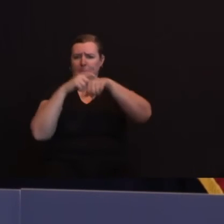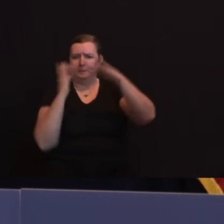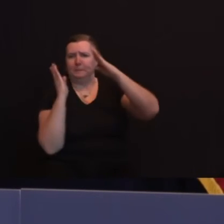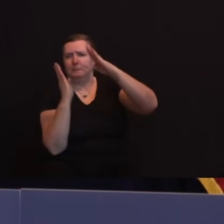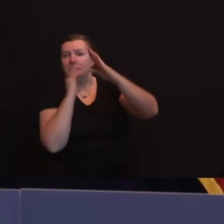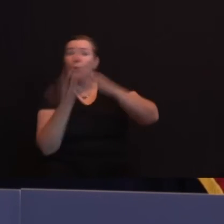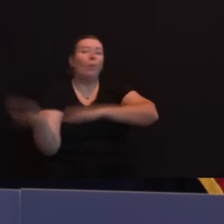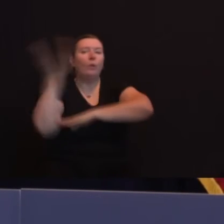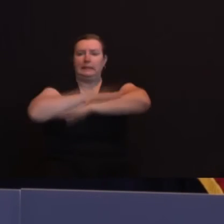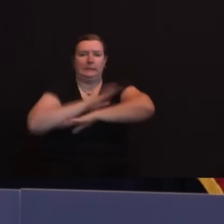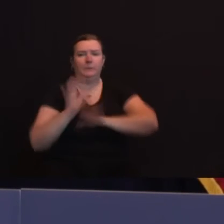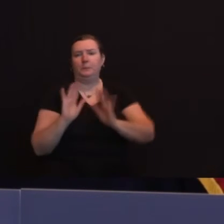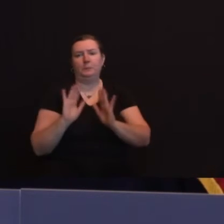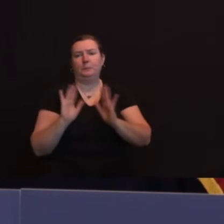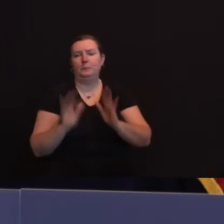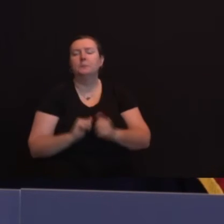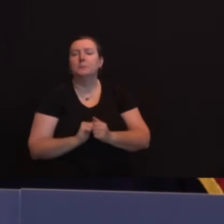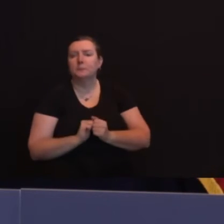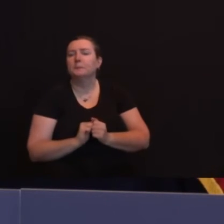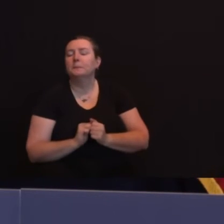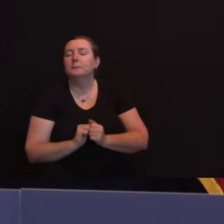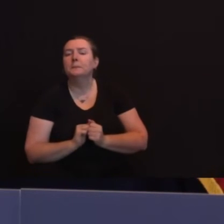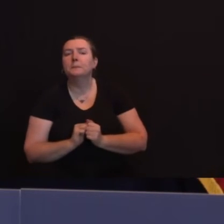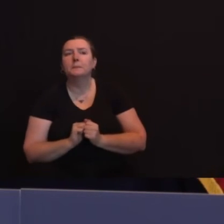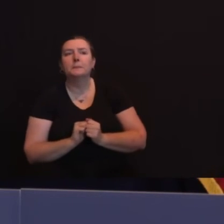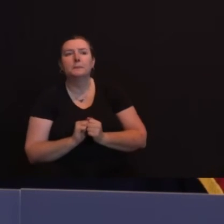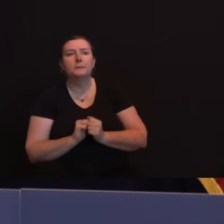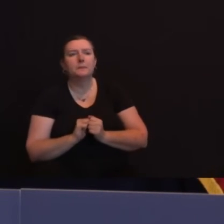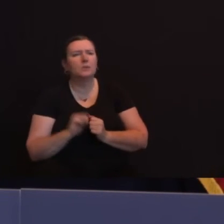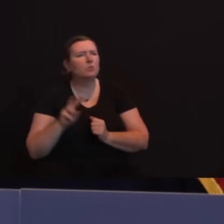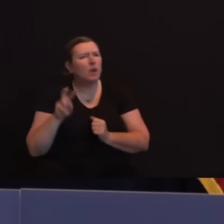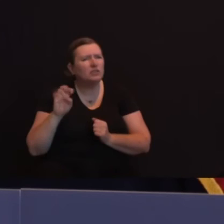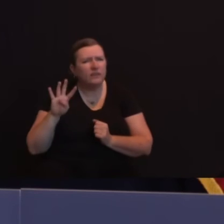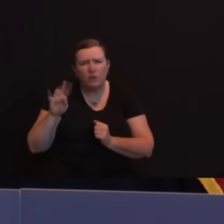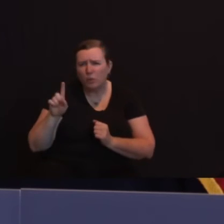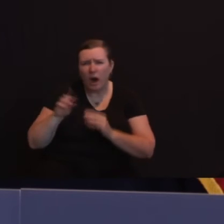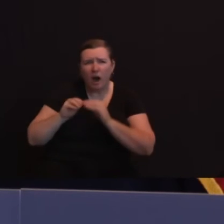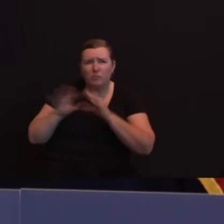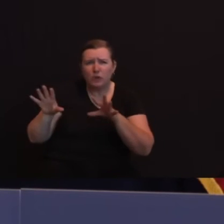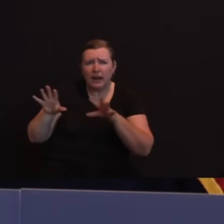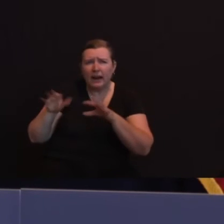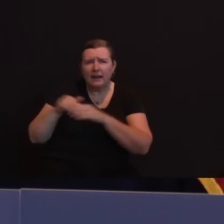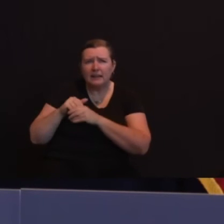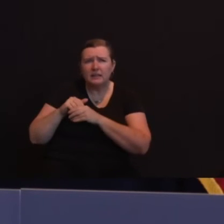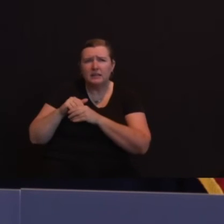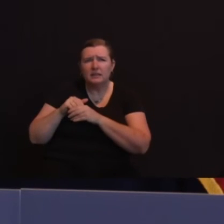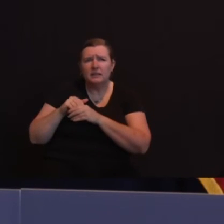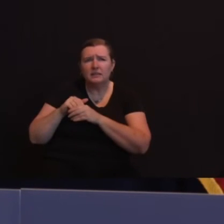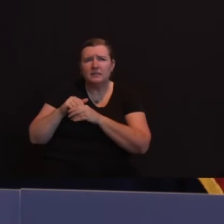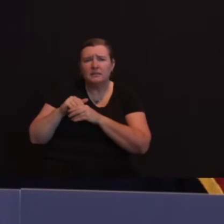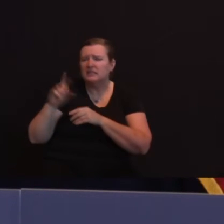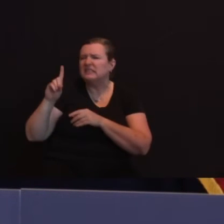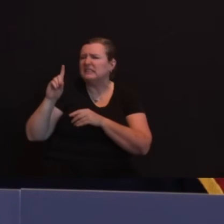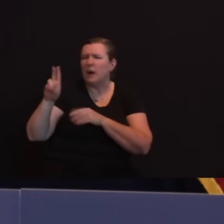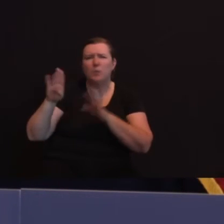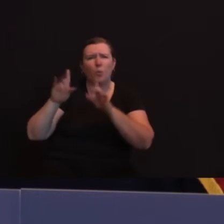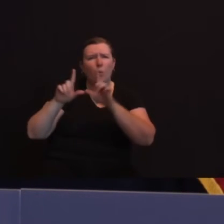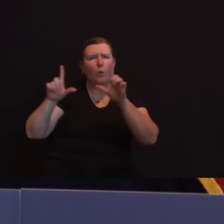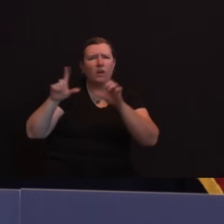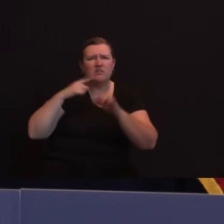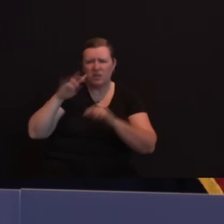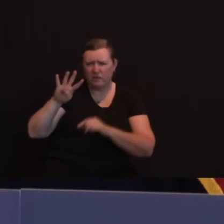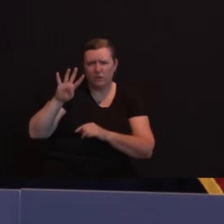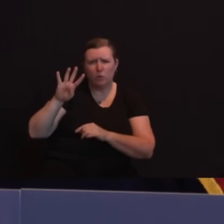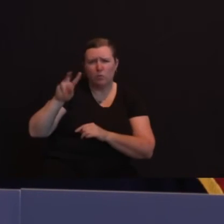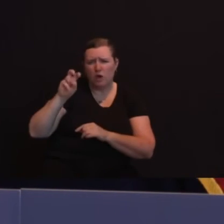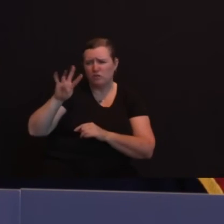Any more color on the 241 outbreaks that are on the web, on the dashboard, I guess? Any sense of how